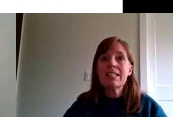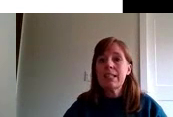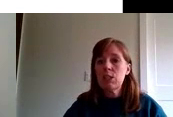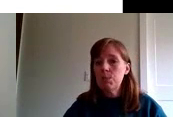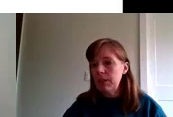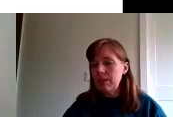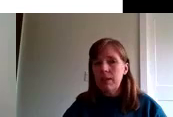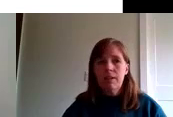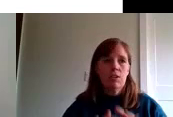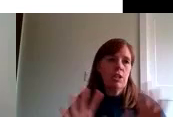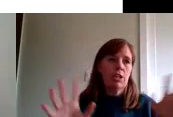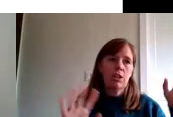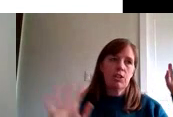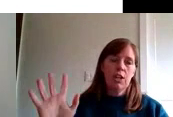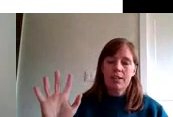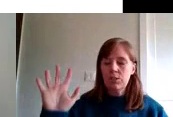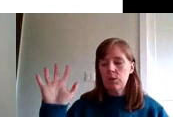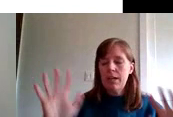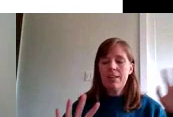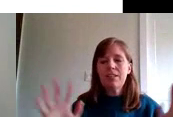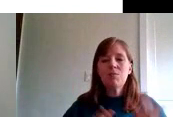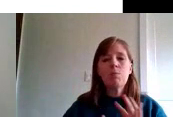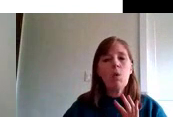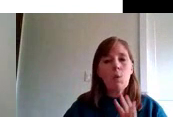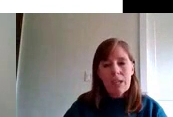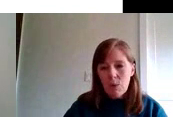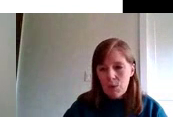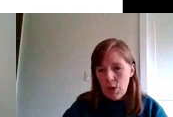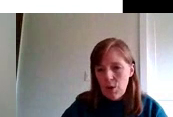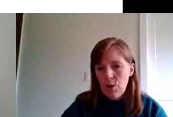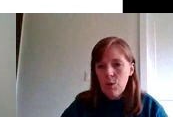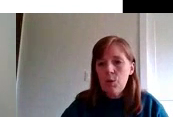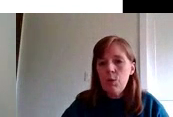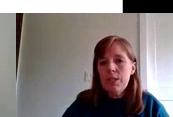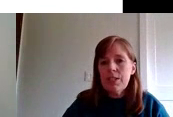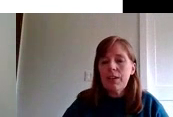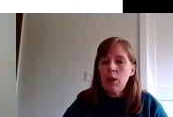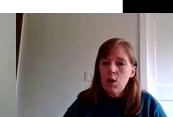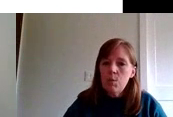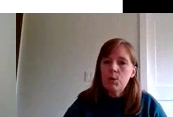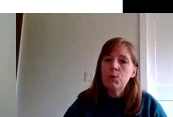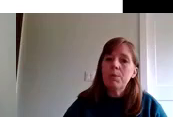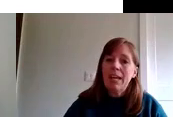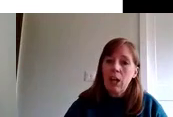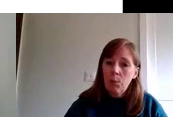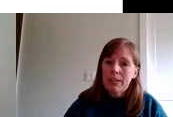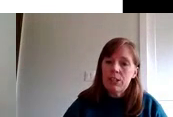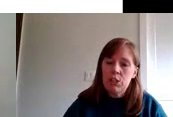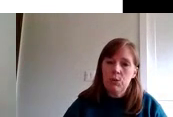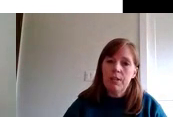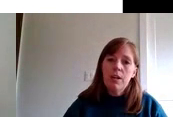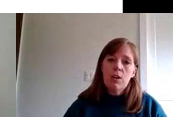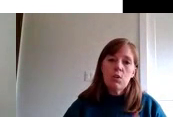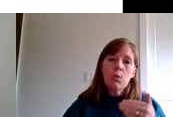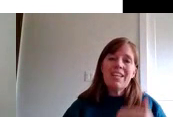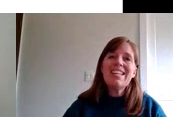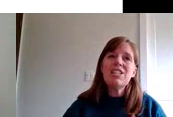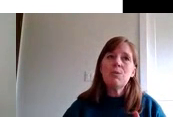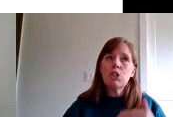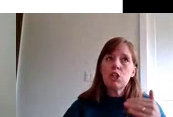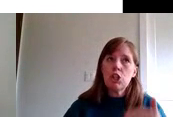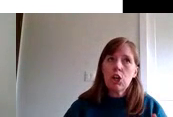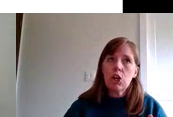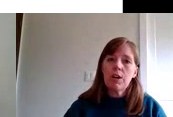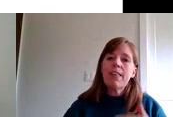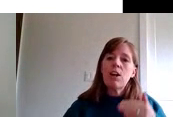who needs accessibility checked or any of that stuff, but we don't know who is all at home who will be helping the student. So we